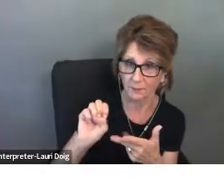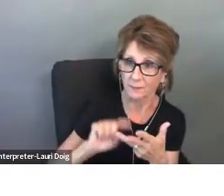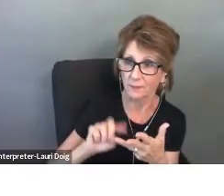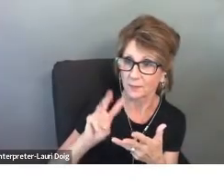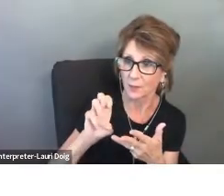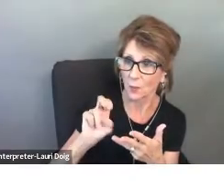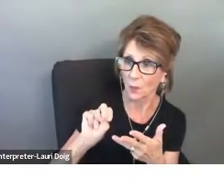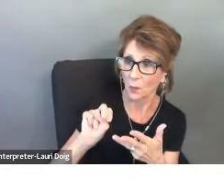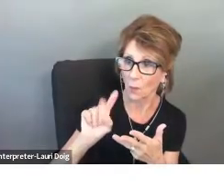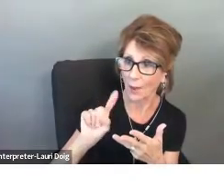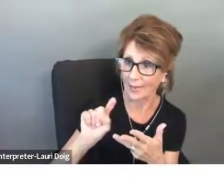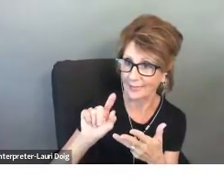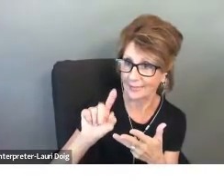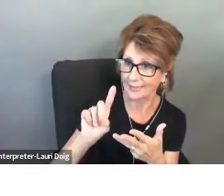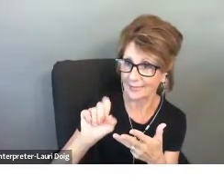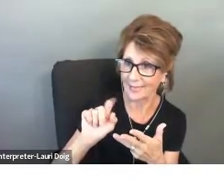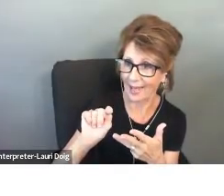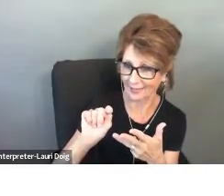and the Wendat.